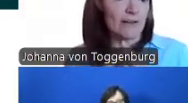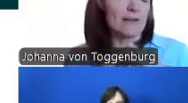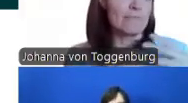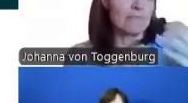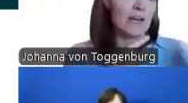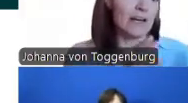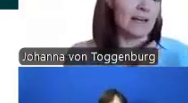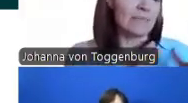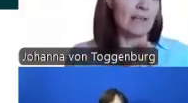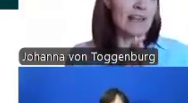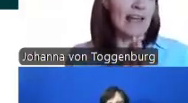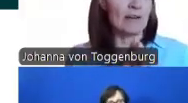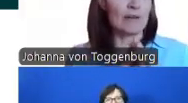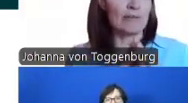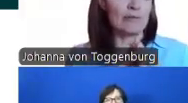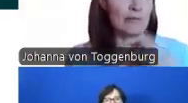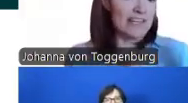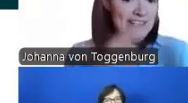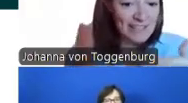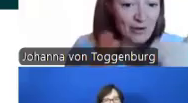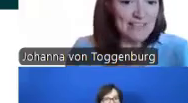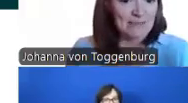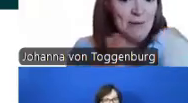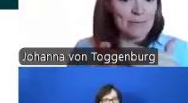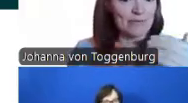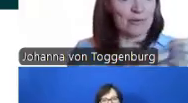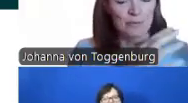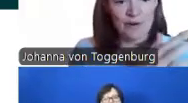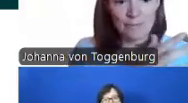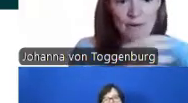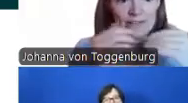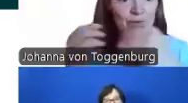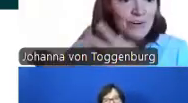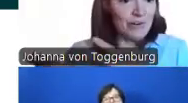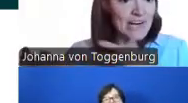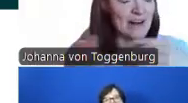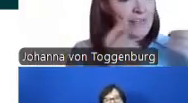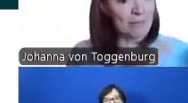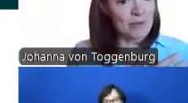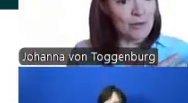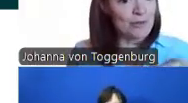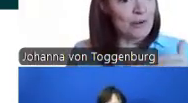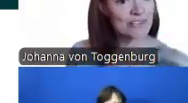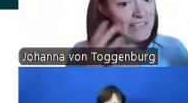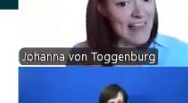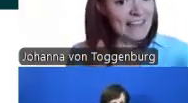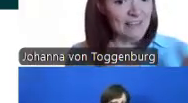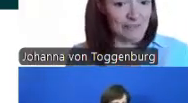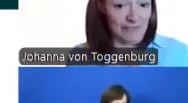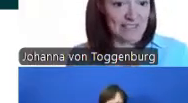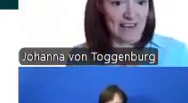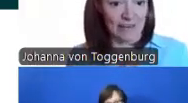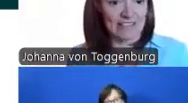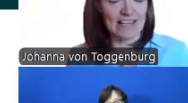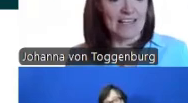ventilation. Lack of, we can see on these maps, of course, where are parks, where are green areas, but also where is a lack